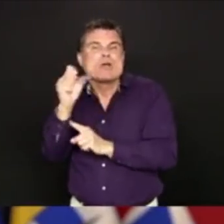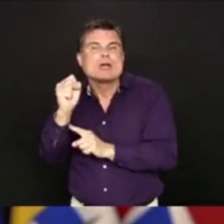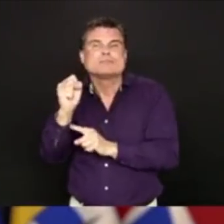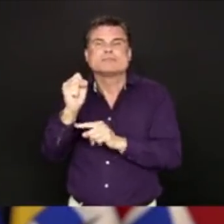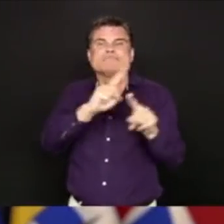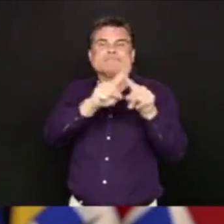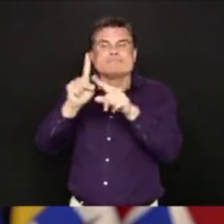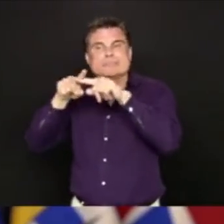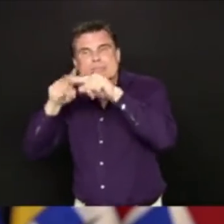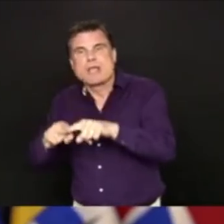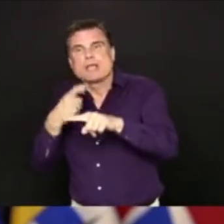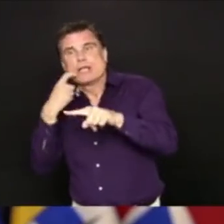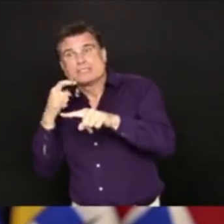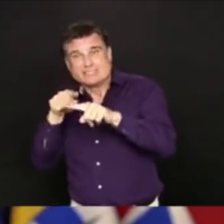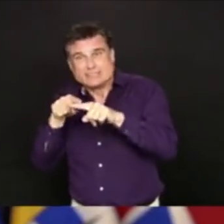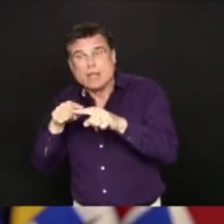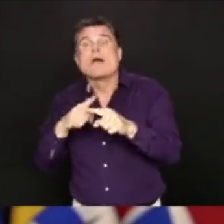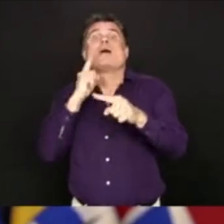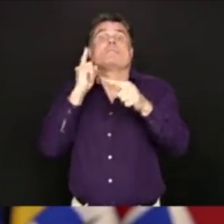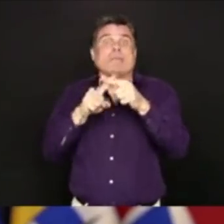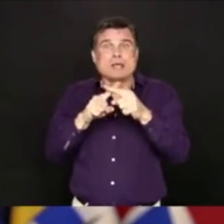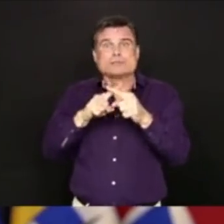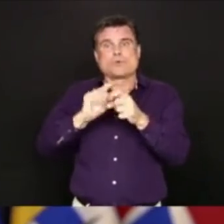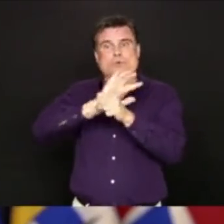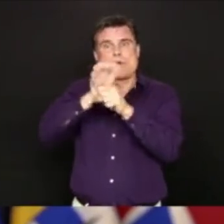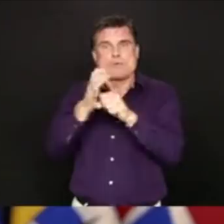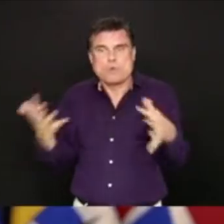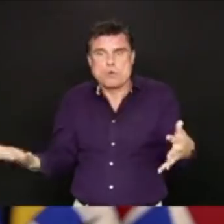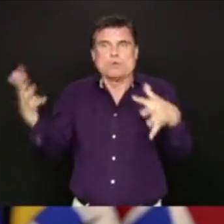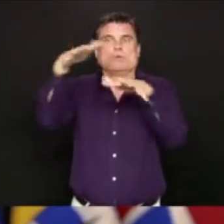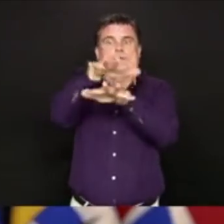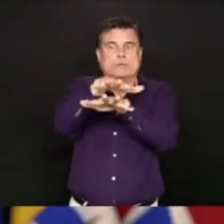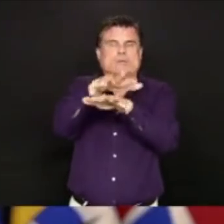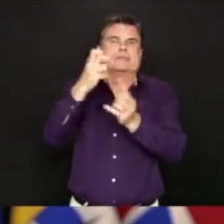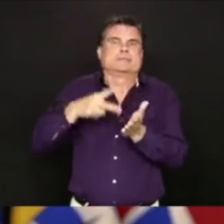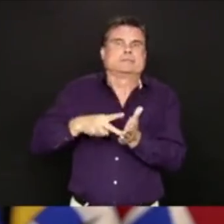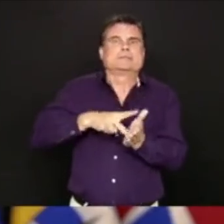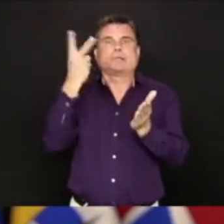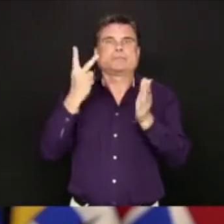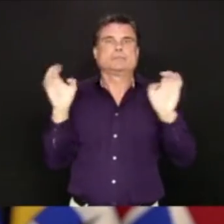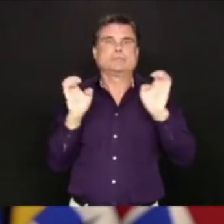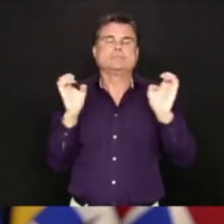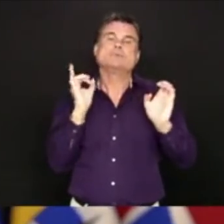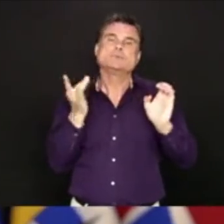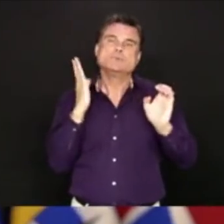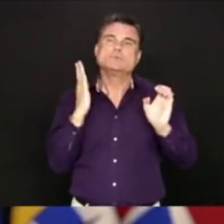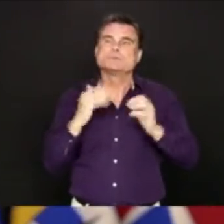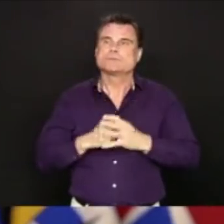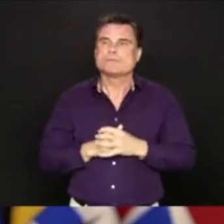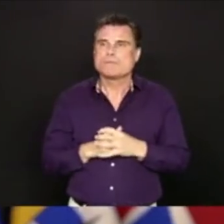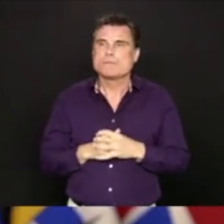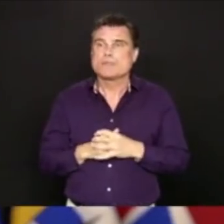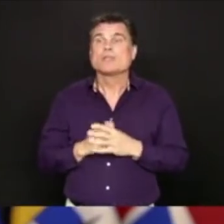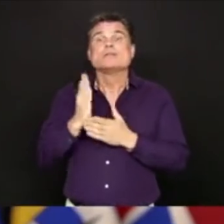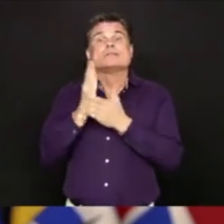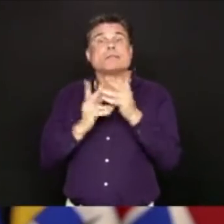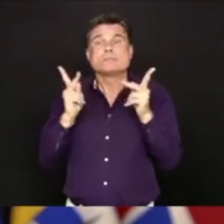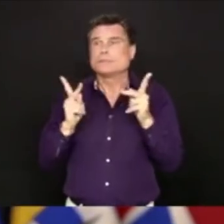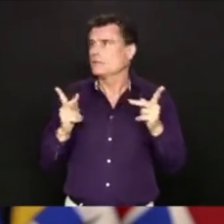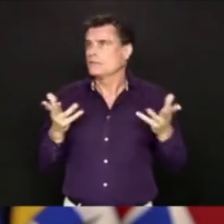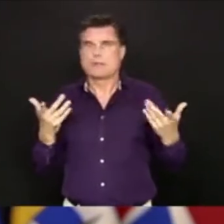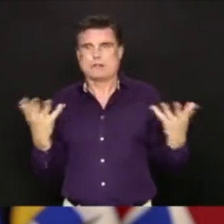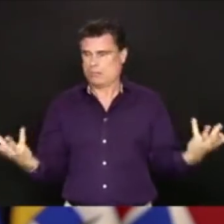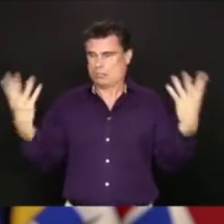outbreak. For people who are dealing with both of these challenges, daily life can be very much a struggle.